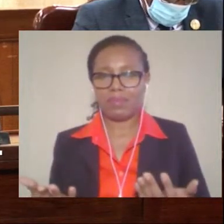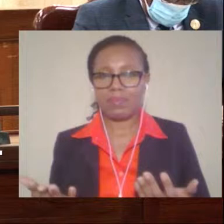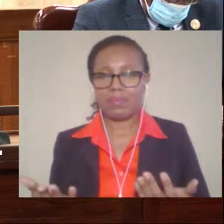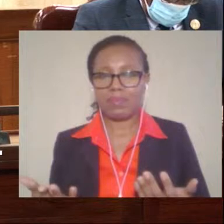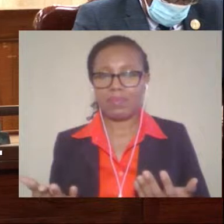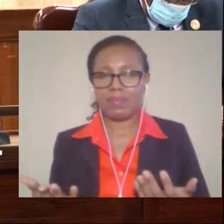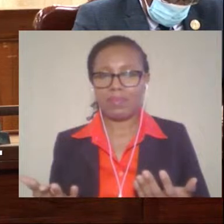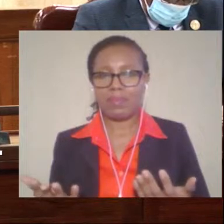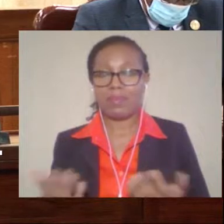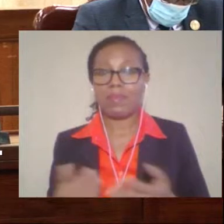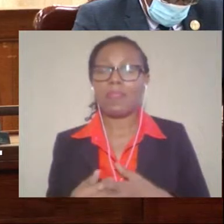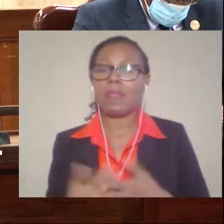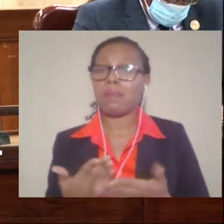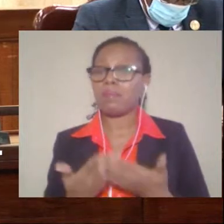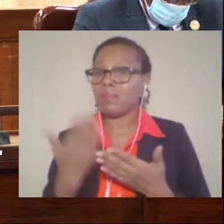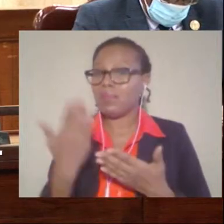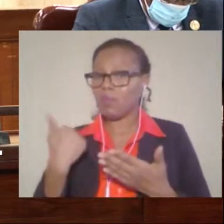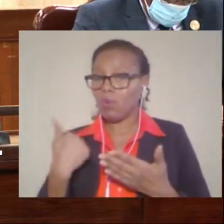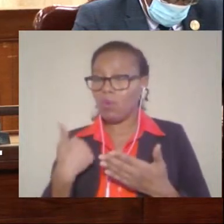two